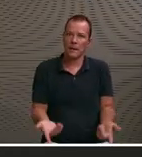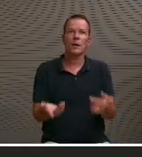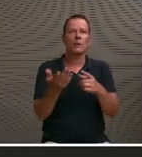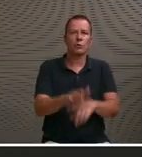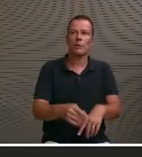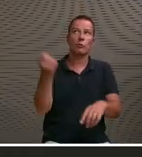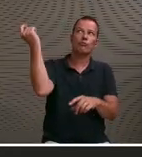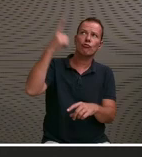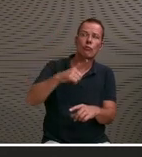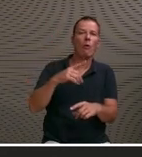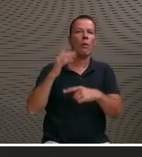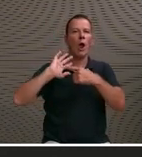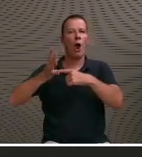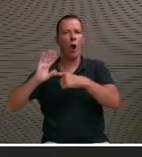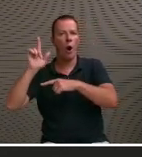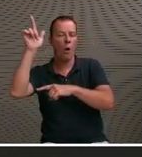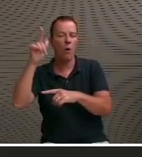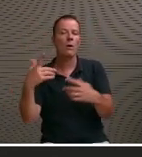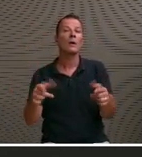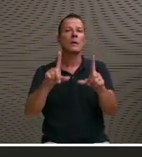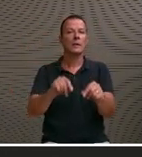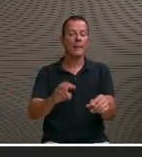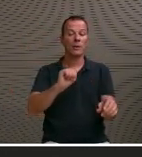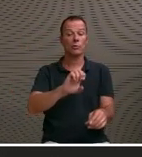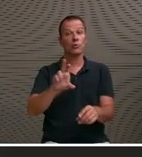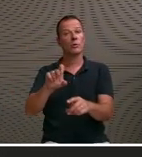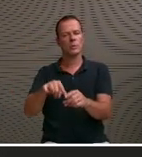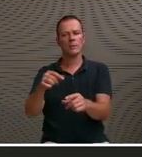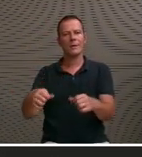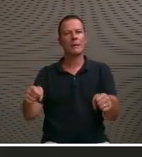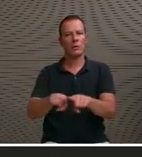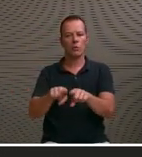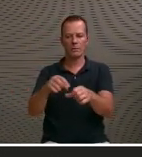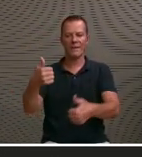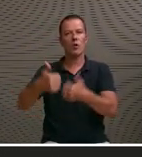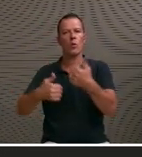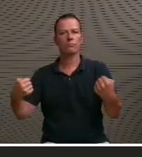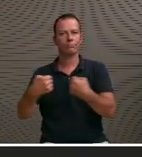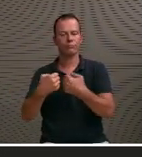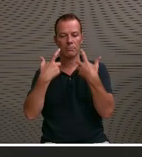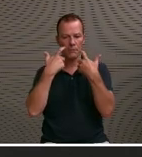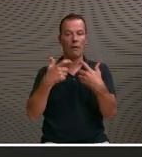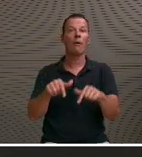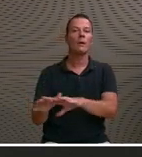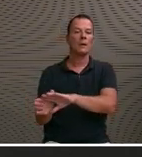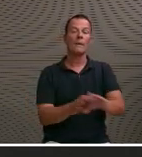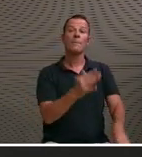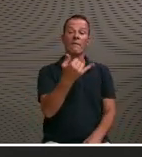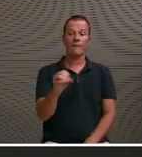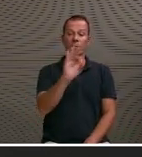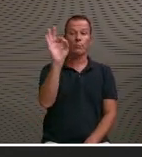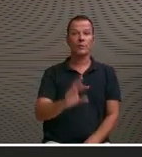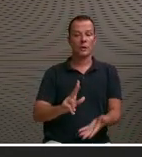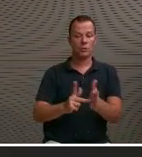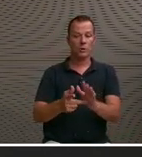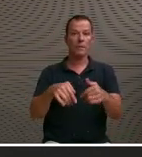we're talking about sourcing as a competitive advantage and plant as a product. For the next 30% of technologies that are demonstrated but not yet at scale,